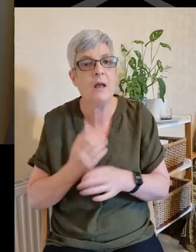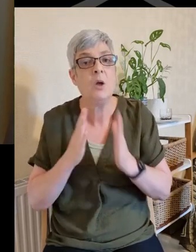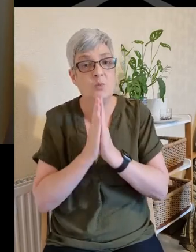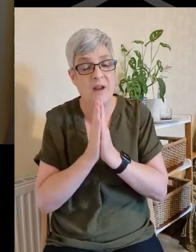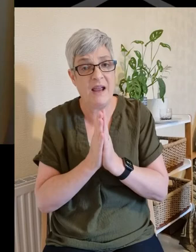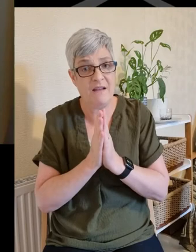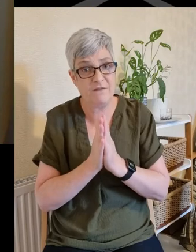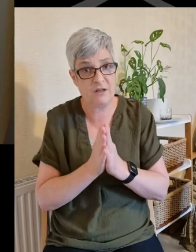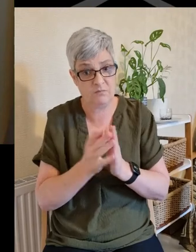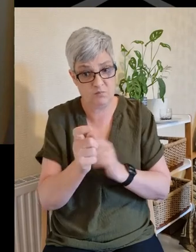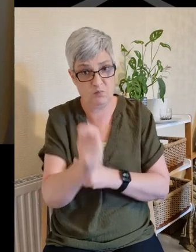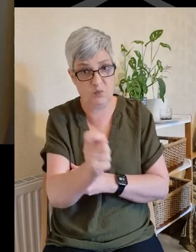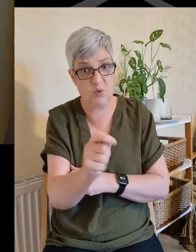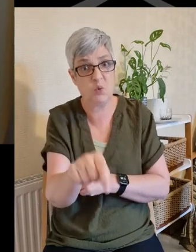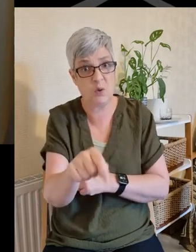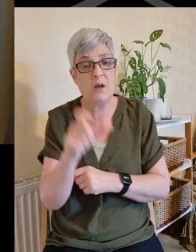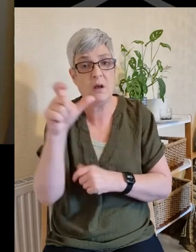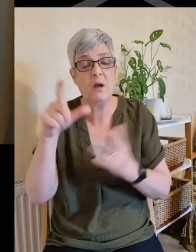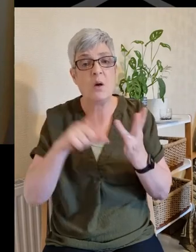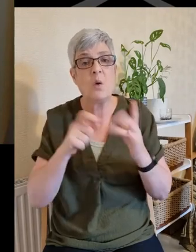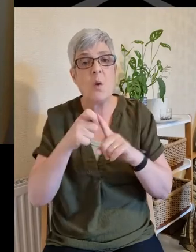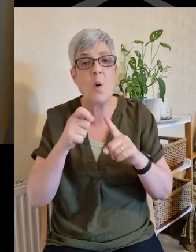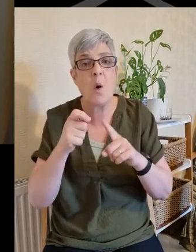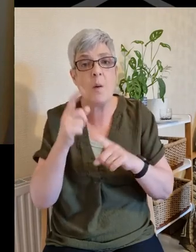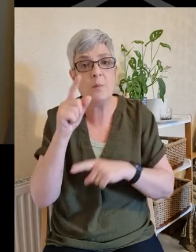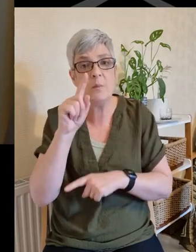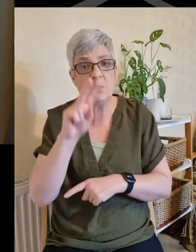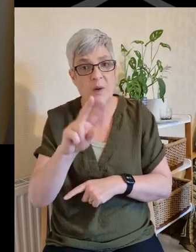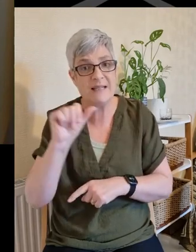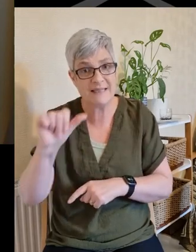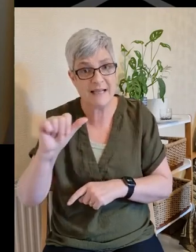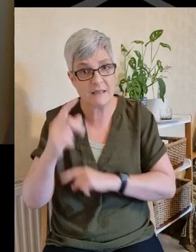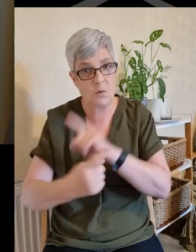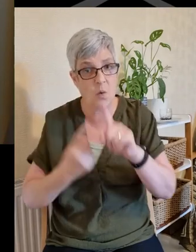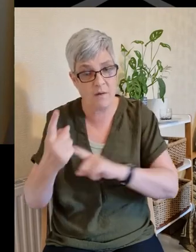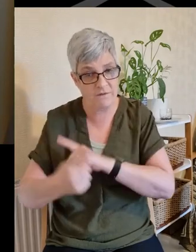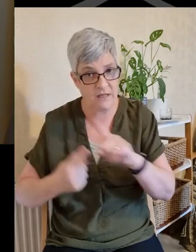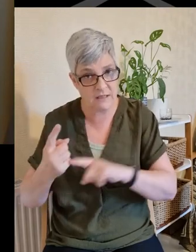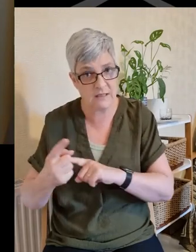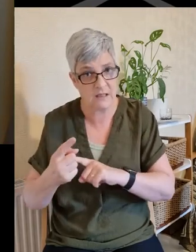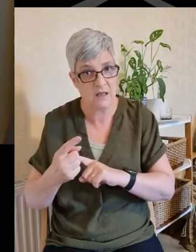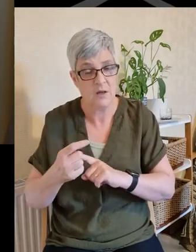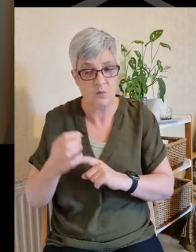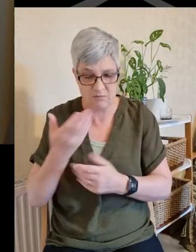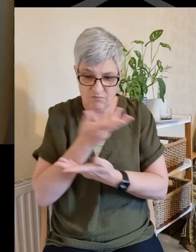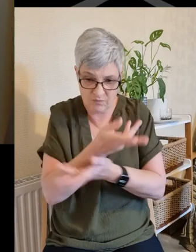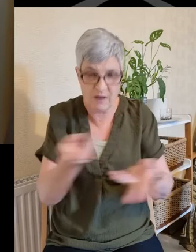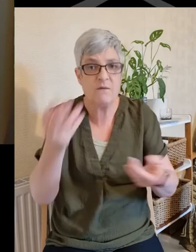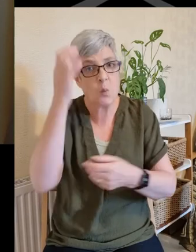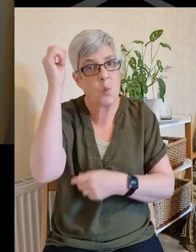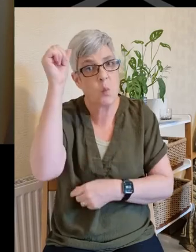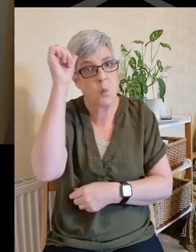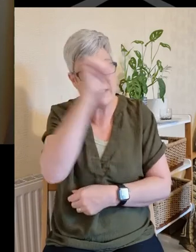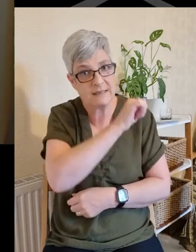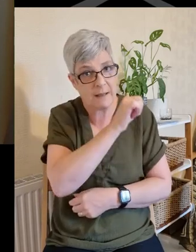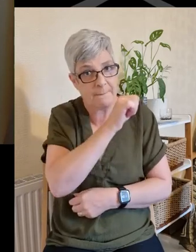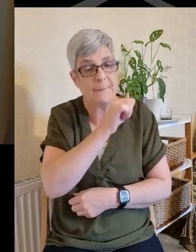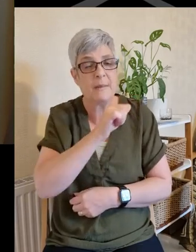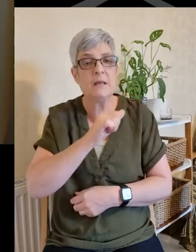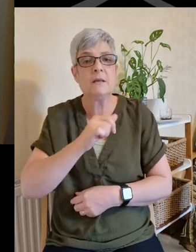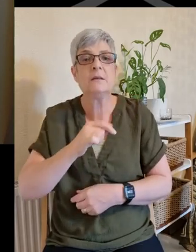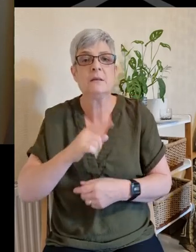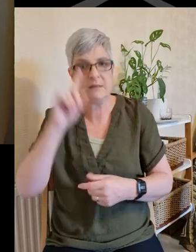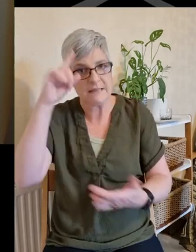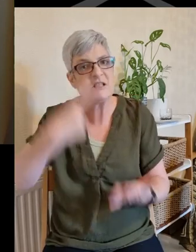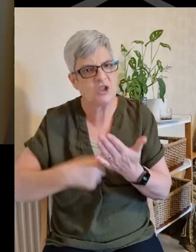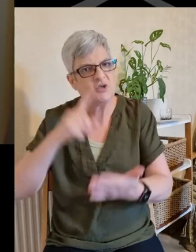forthcoming COP26 conference in Glasgow and ask for wisdom for all who will be attending and making decisions on behalf of the